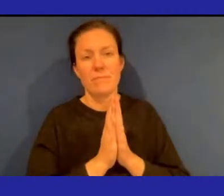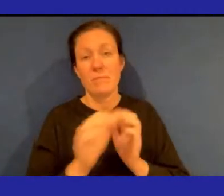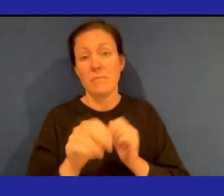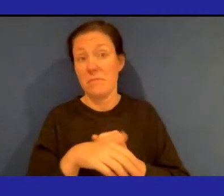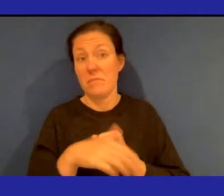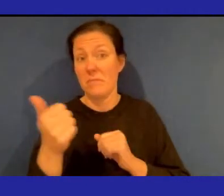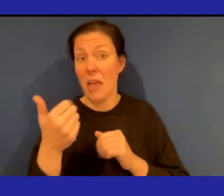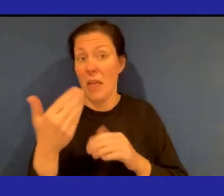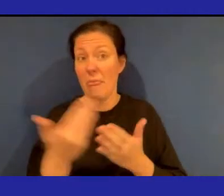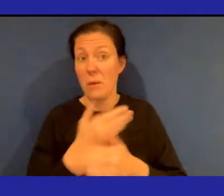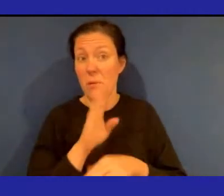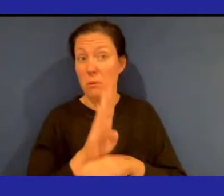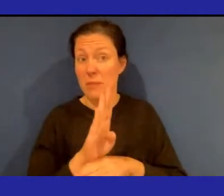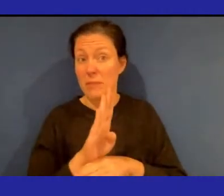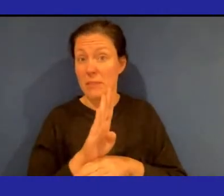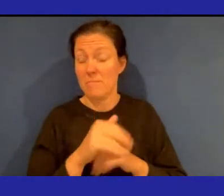business?